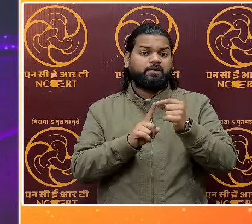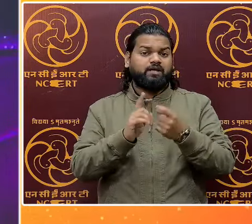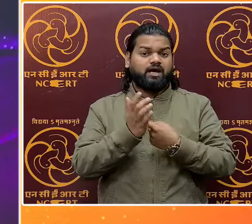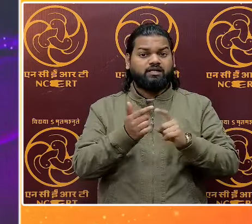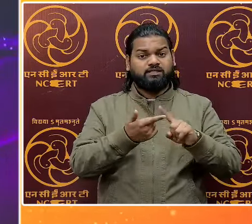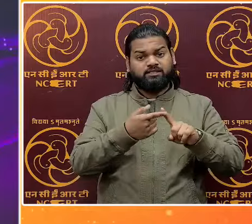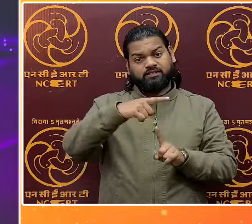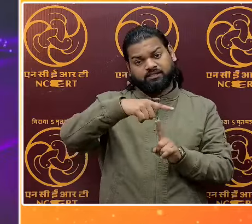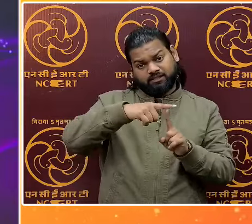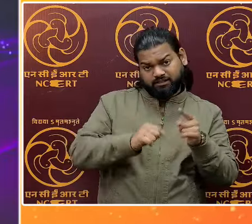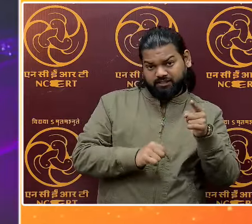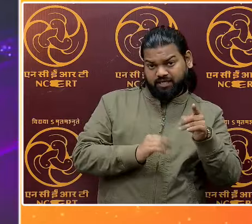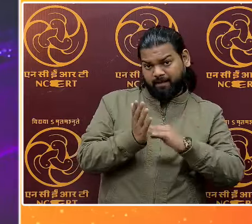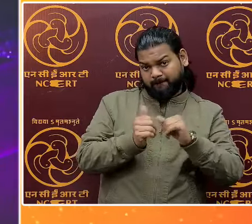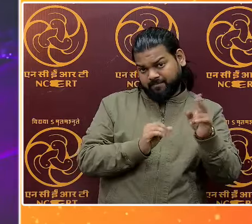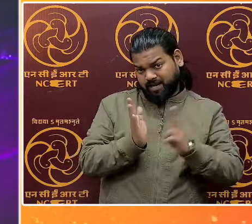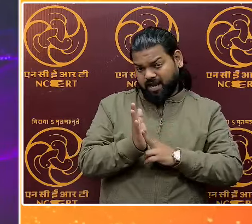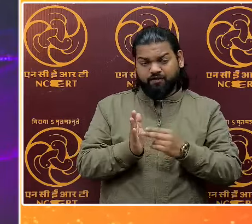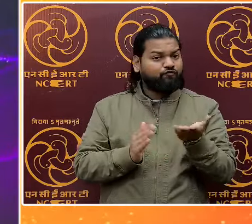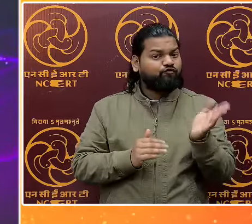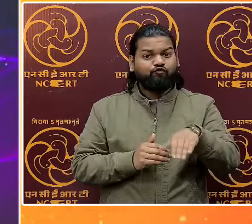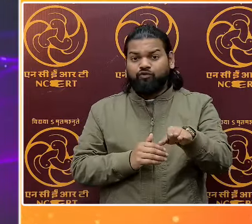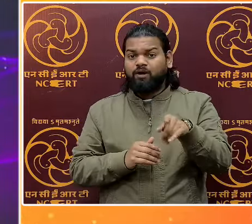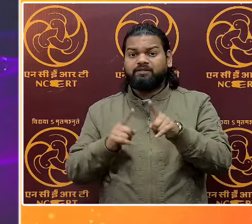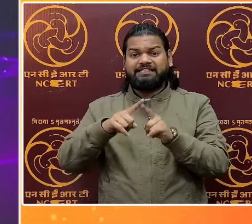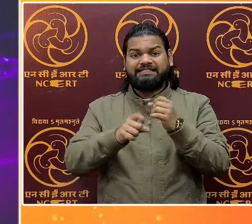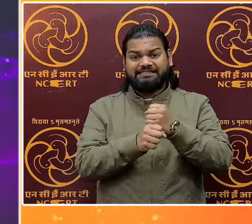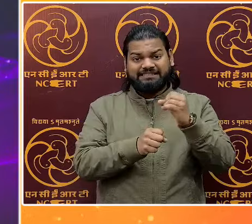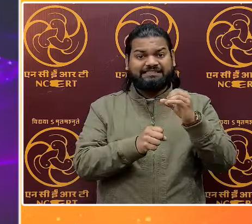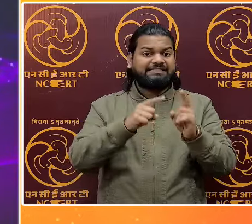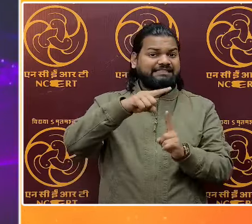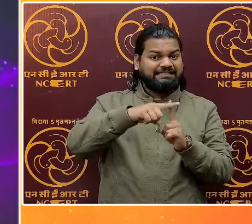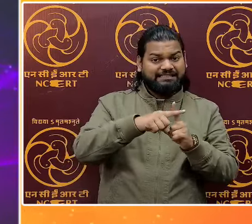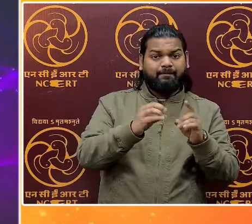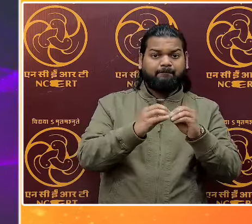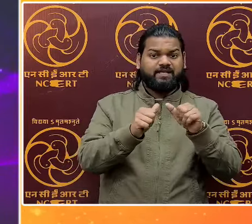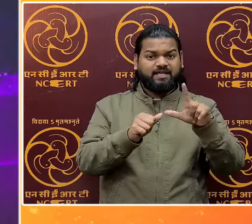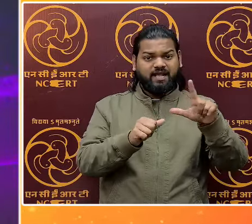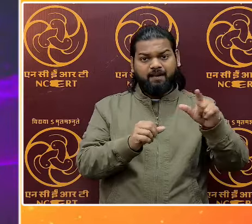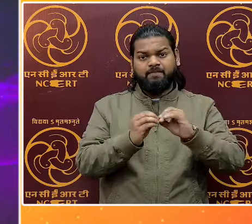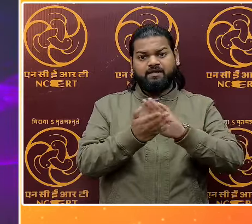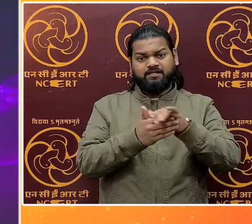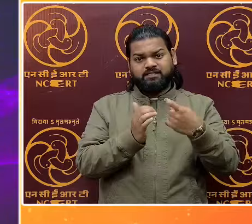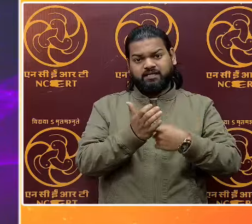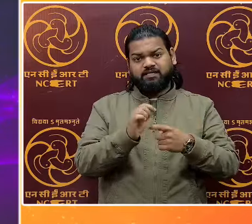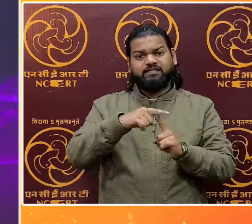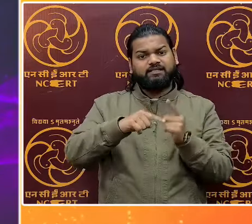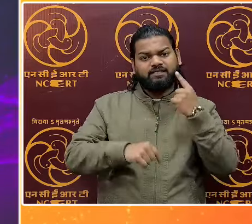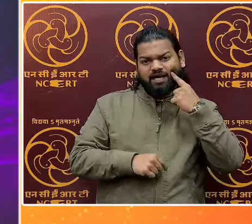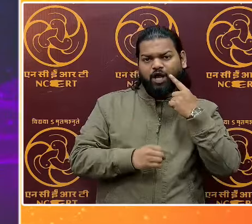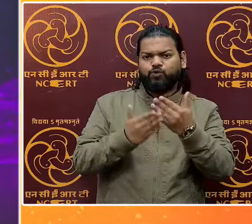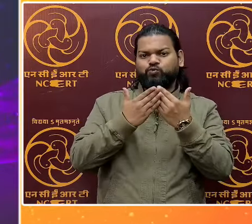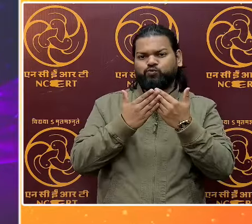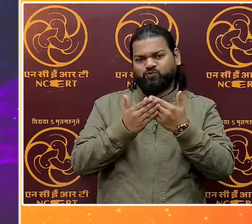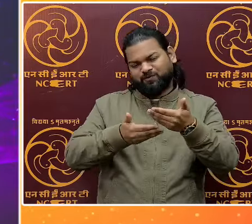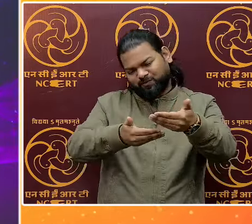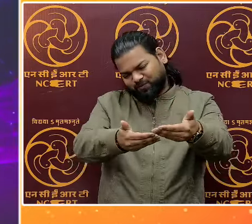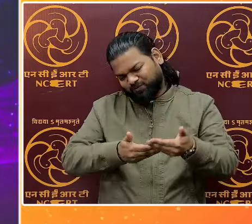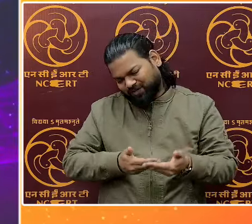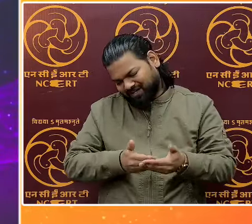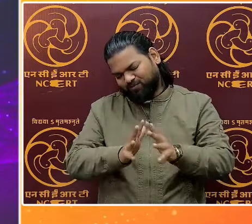of Science subject from Bharati Public School, GRH Marg. Ma'am, namaskar and a very warm welcome. Thank you. So, ma'am, this